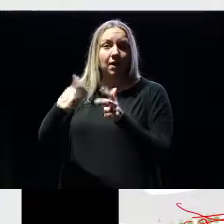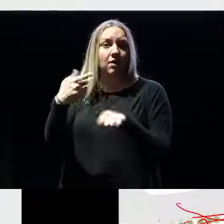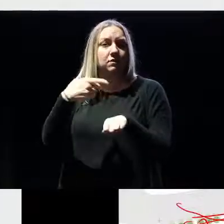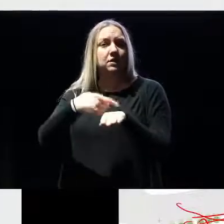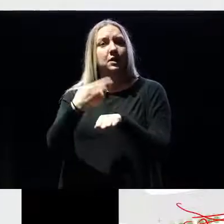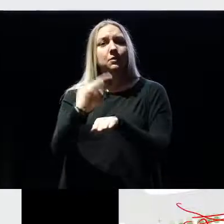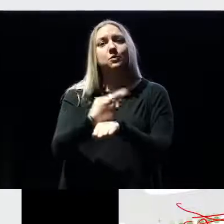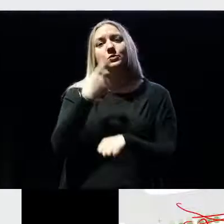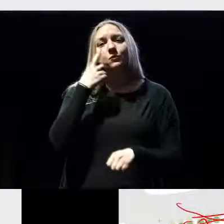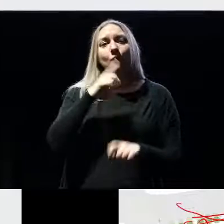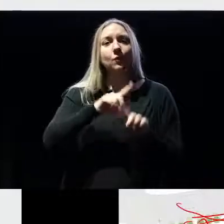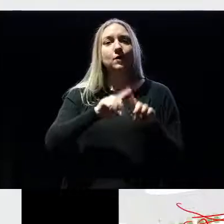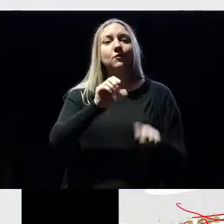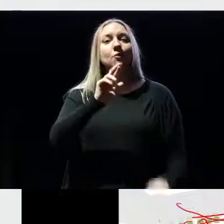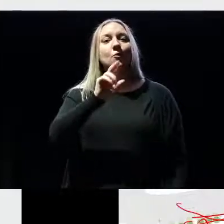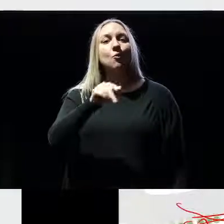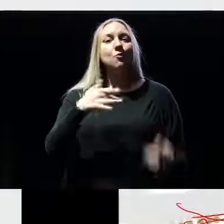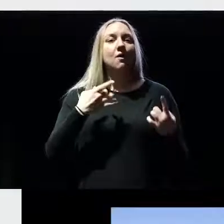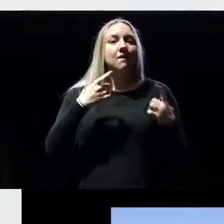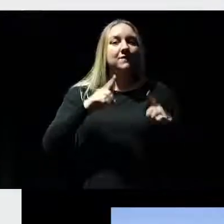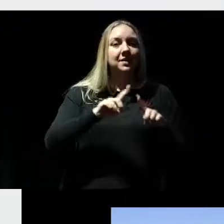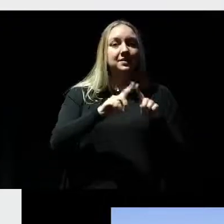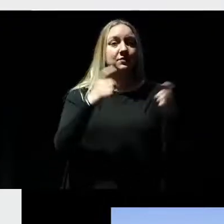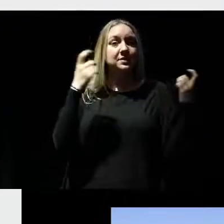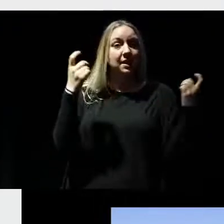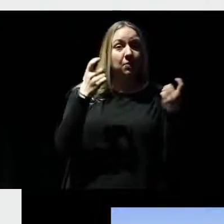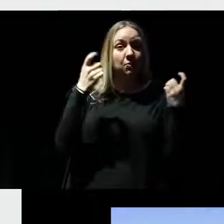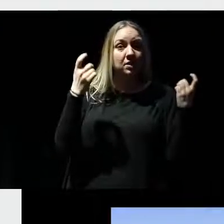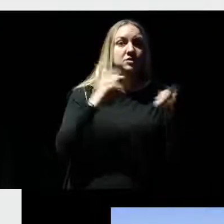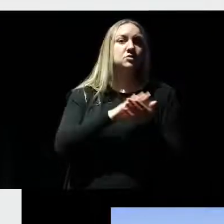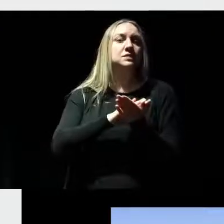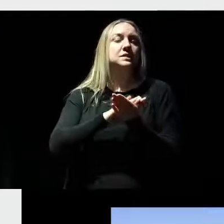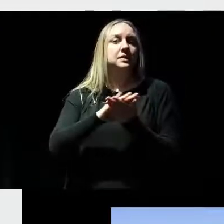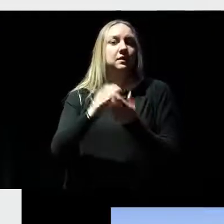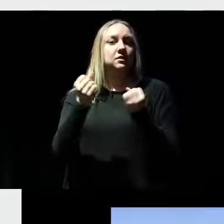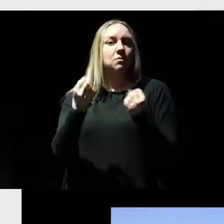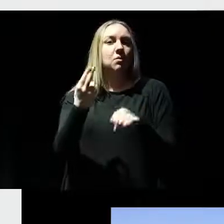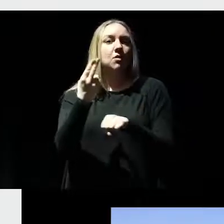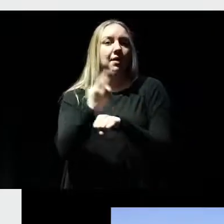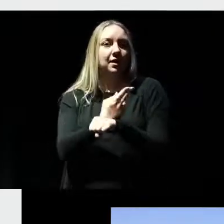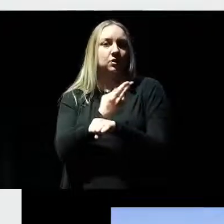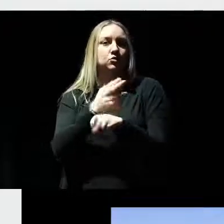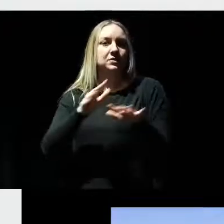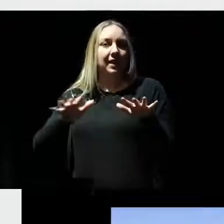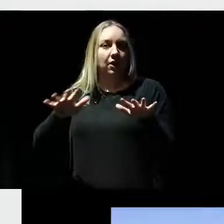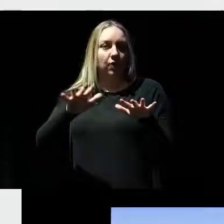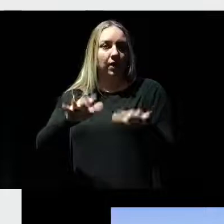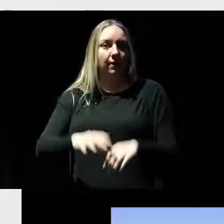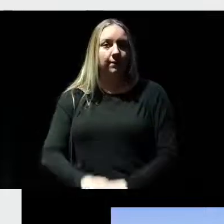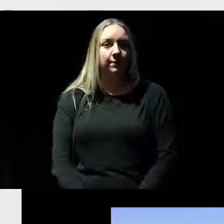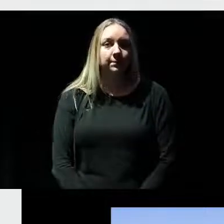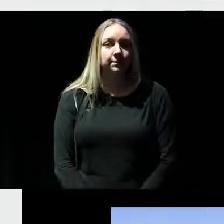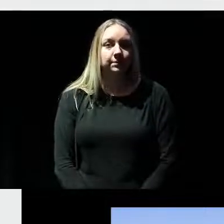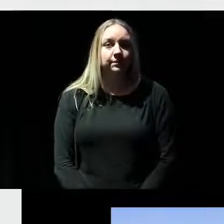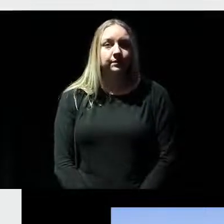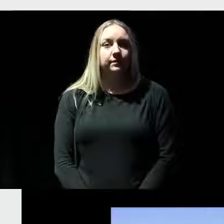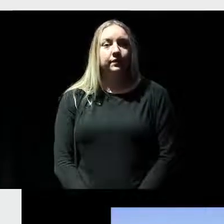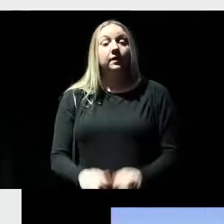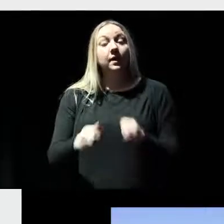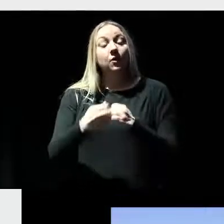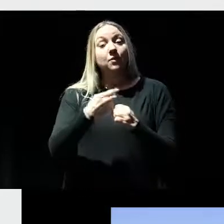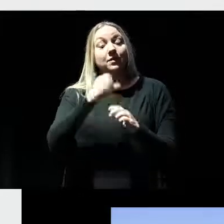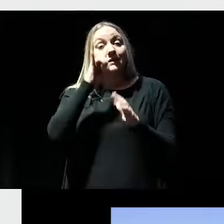corporate events and celebrations, so that the parking is doing really double duty. And then you can see in these images